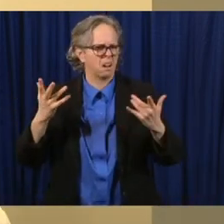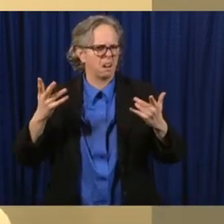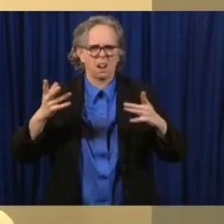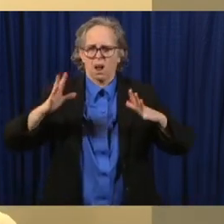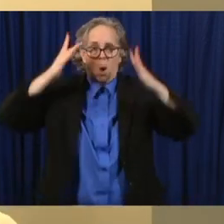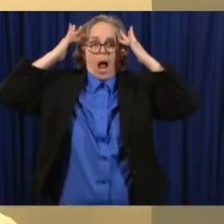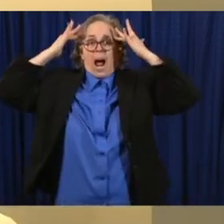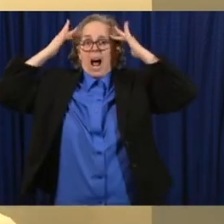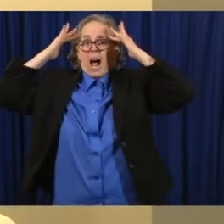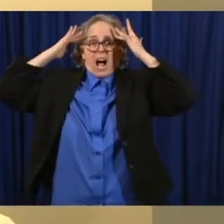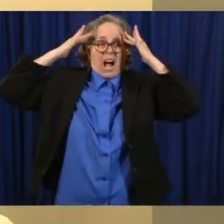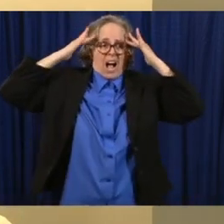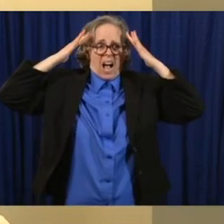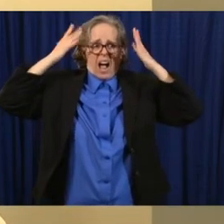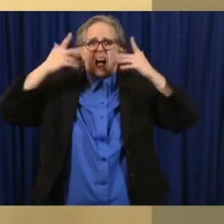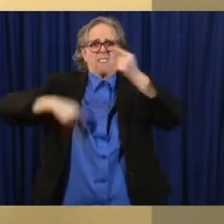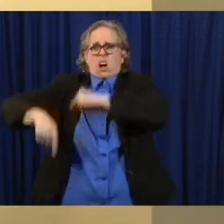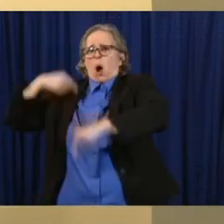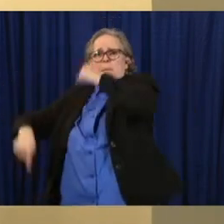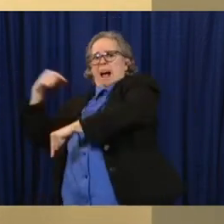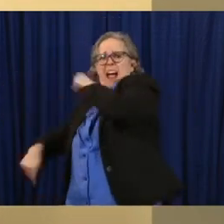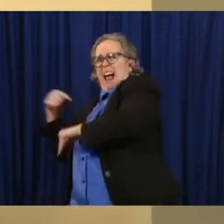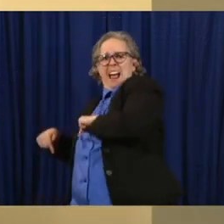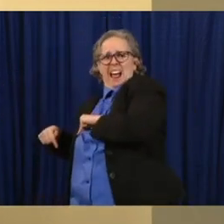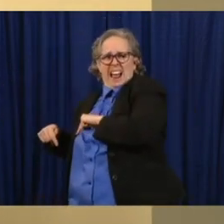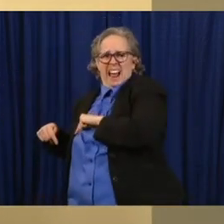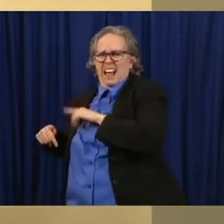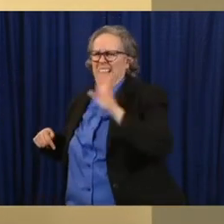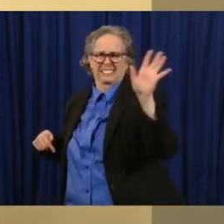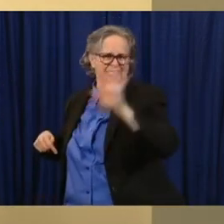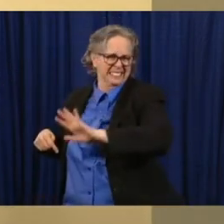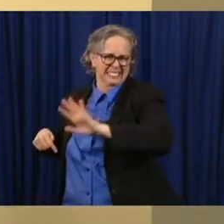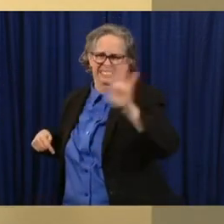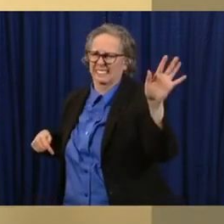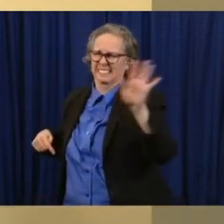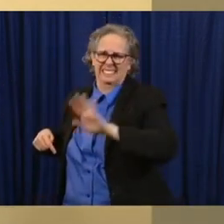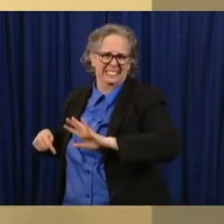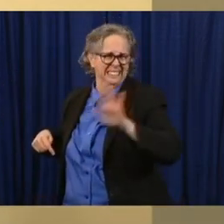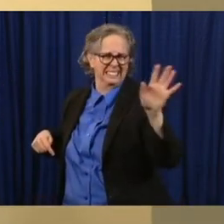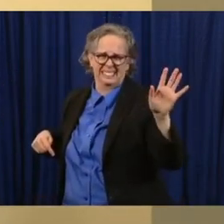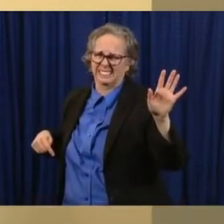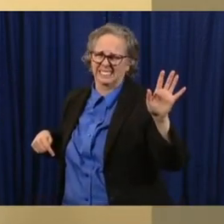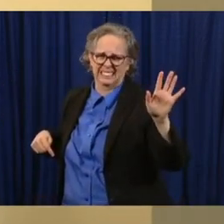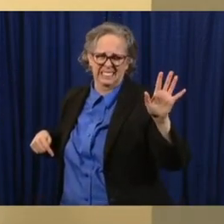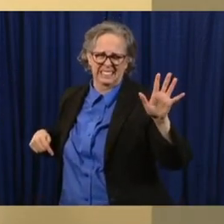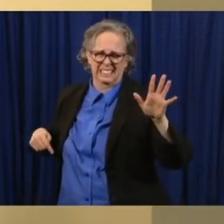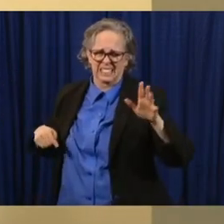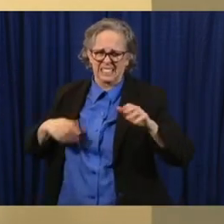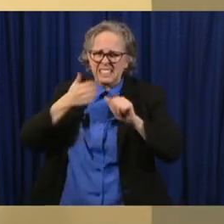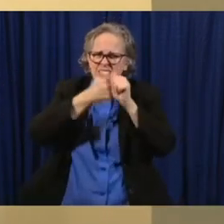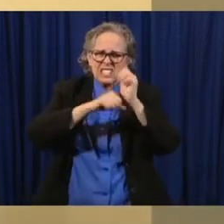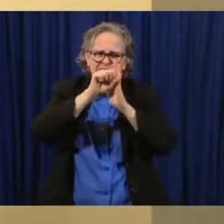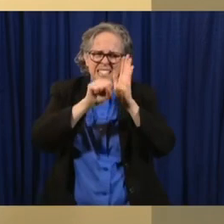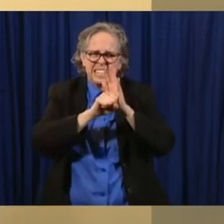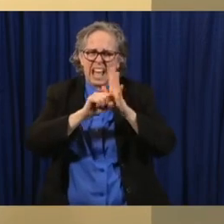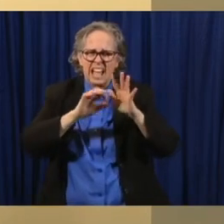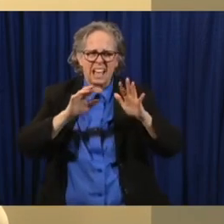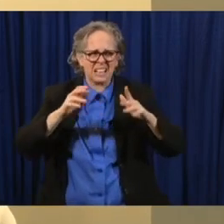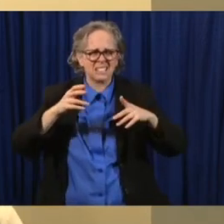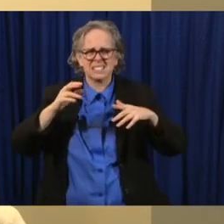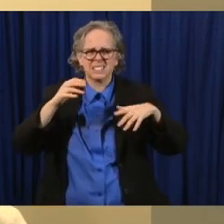have to go backwards. You have to dial back. So I think what you see every state, and all my colleagues as well, and all the scientists around the